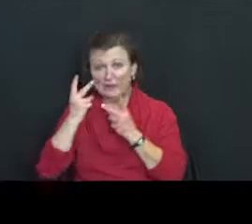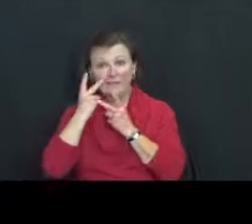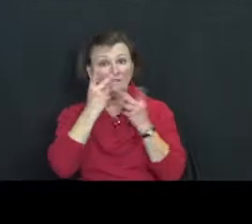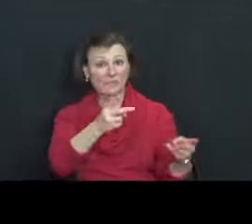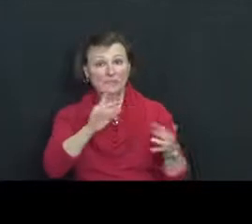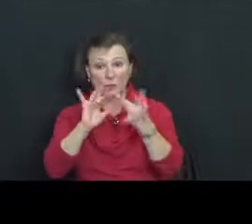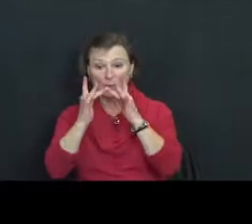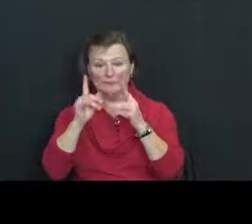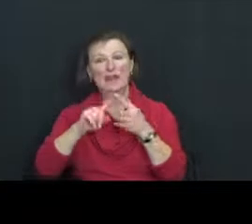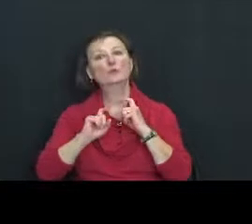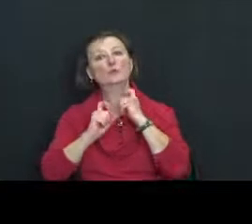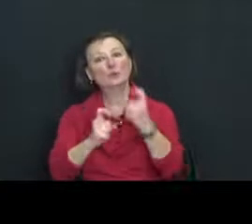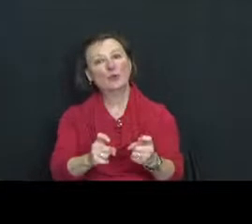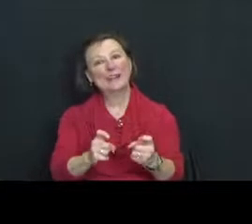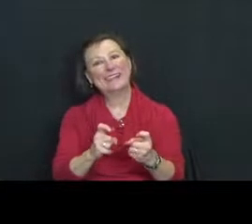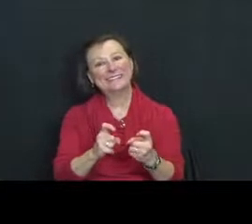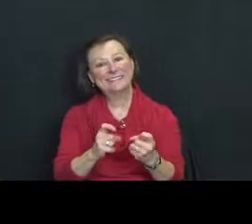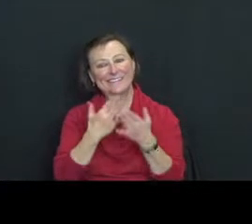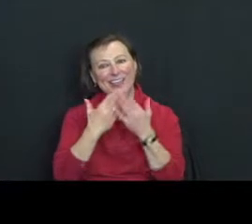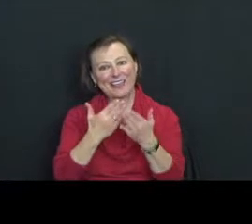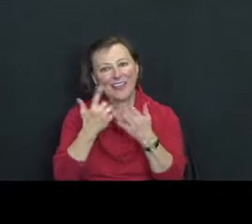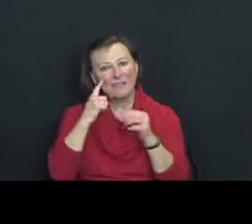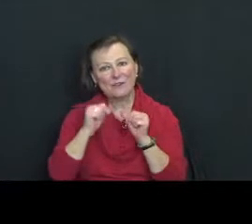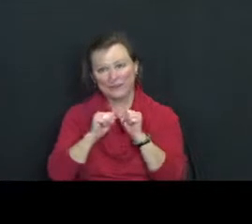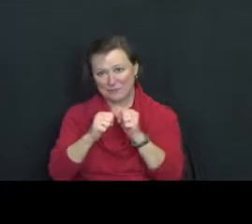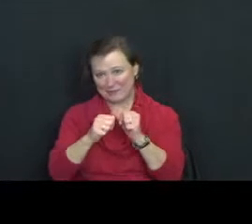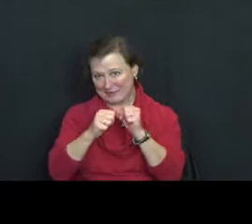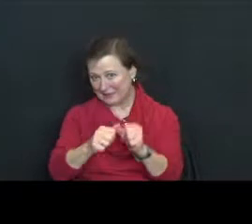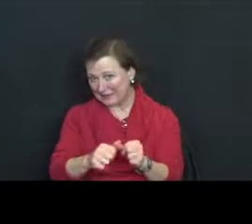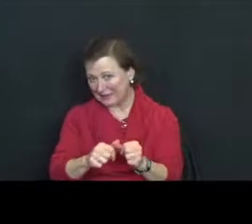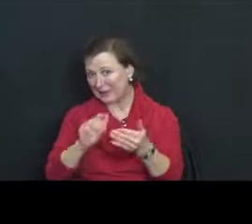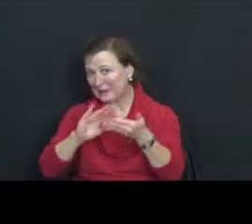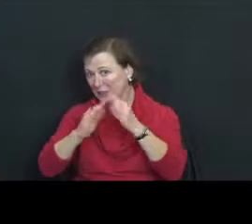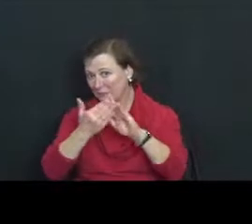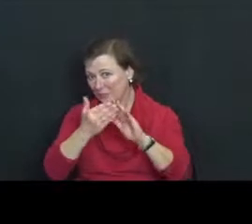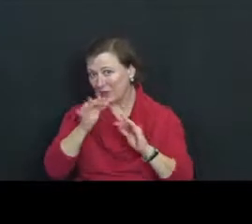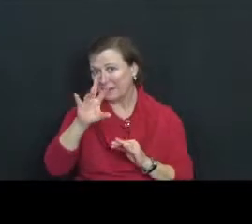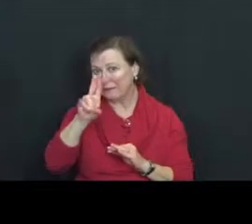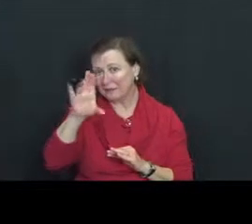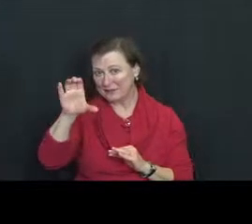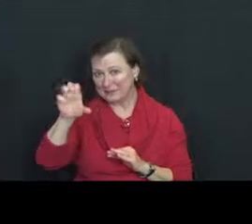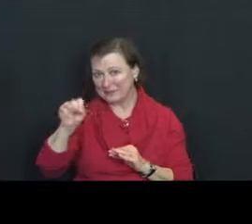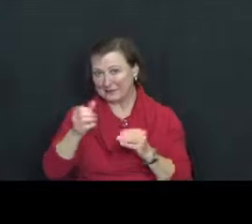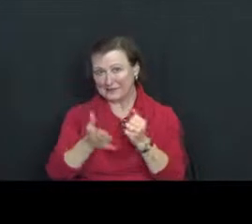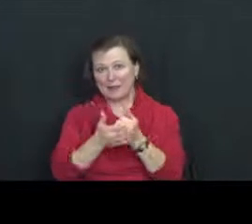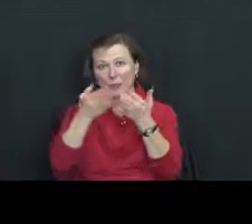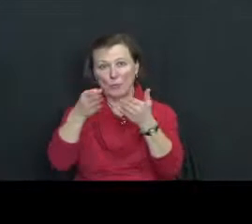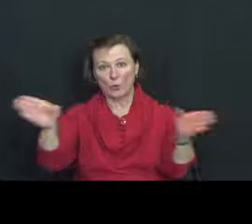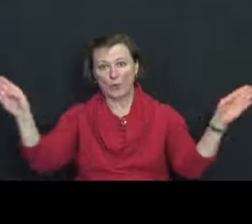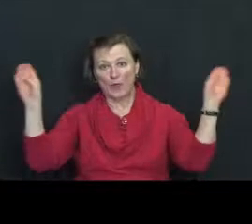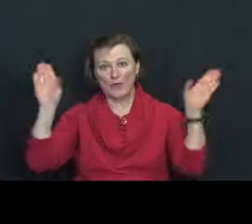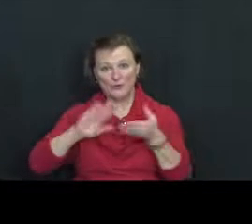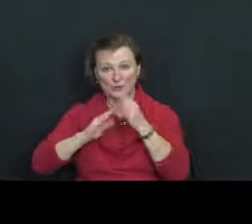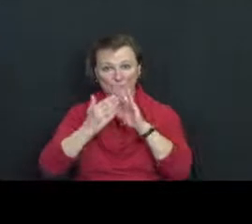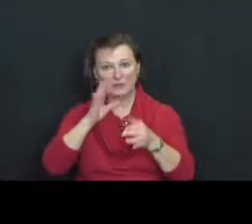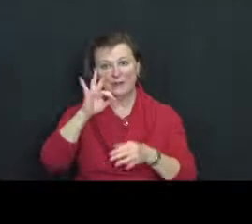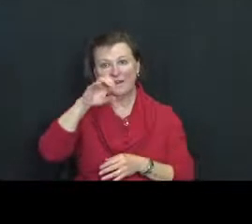donate. Thank you for maintaining the community of UUCS and helping the wider community of Salem.